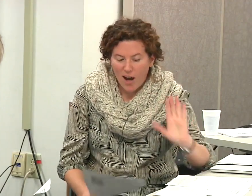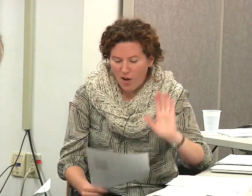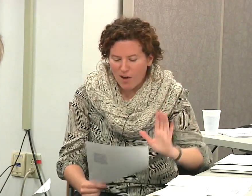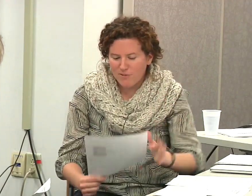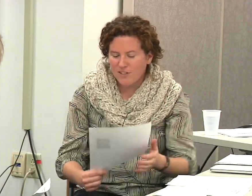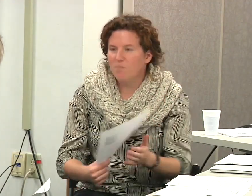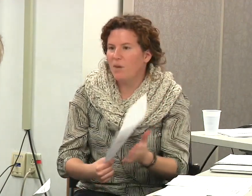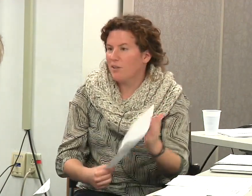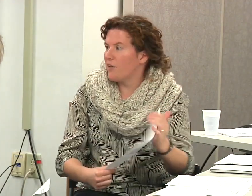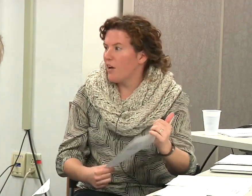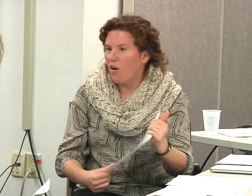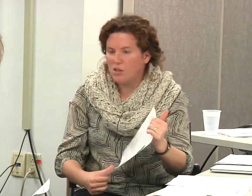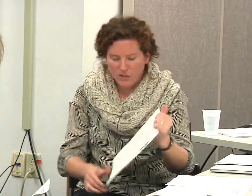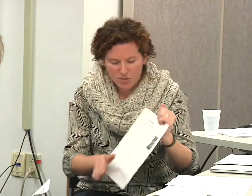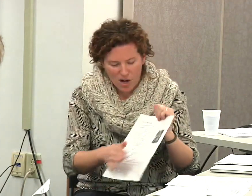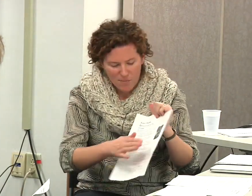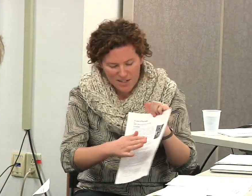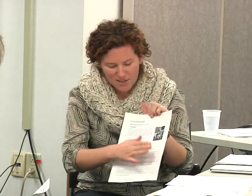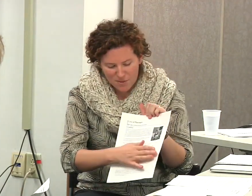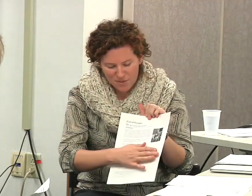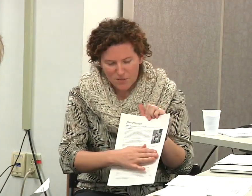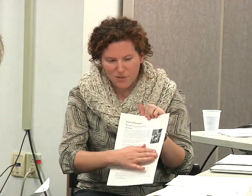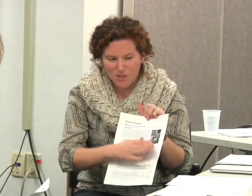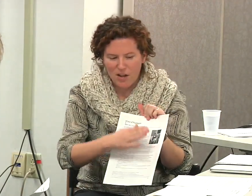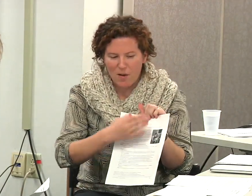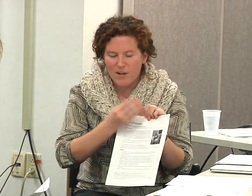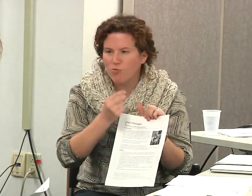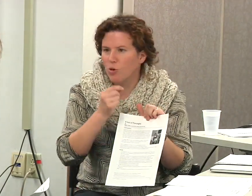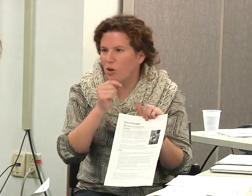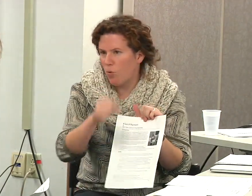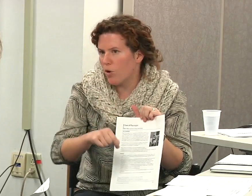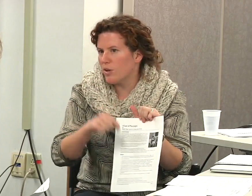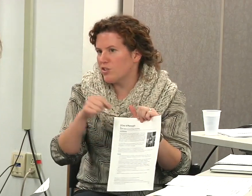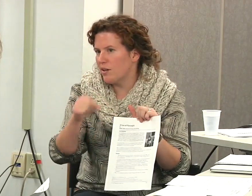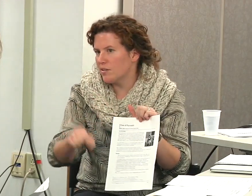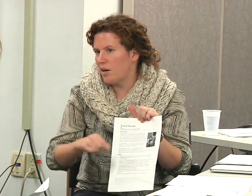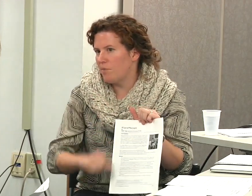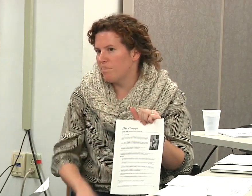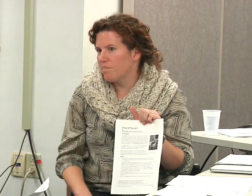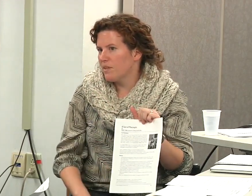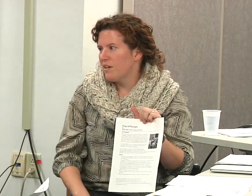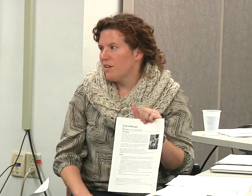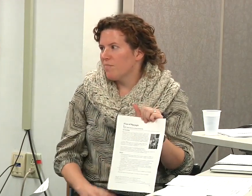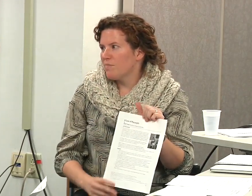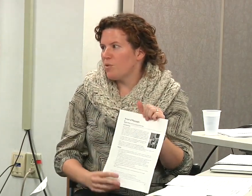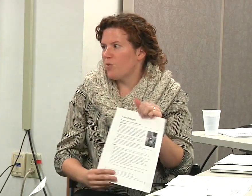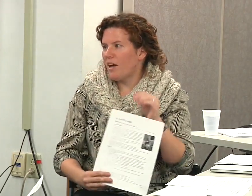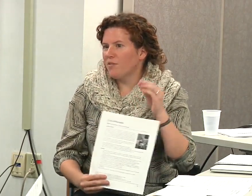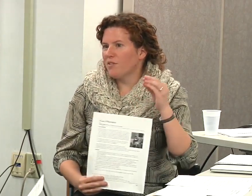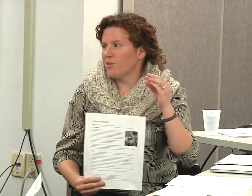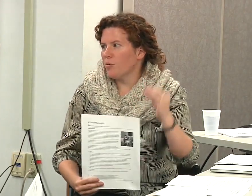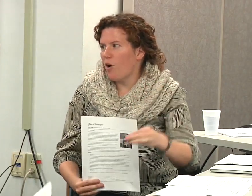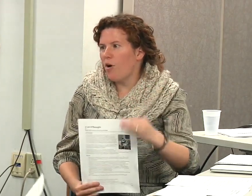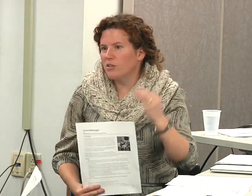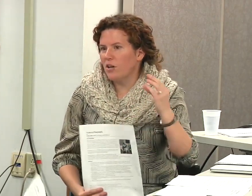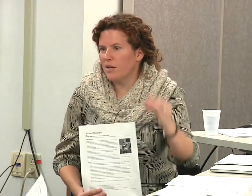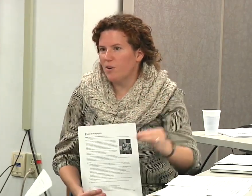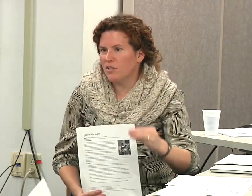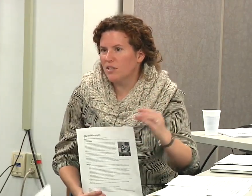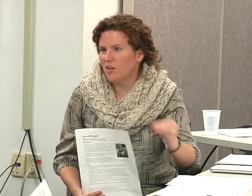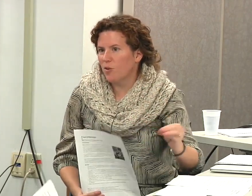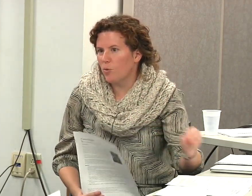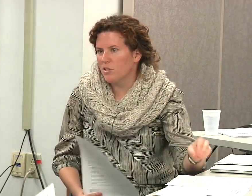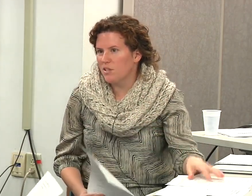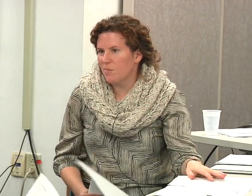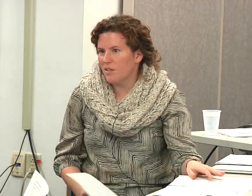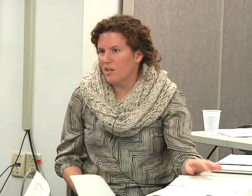I often modify all of it. So I might give them this first, and I might roll out one question at a time, Okay. so that they're all